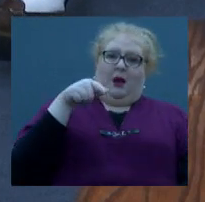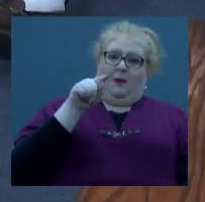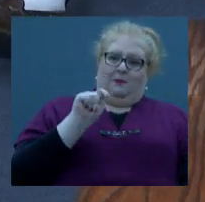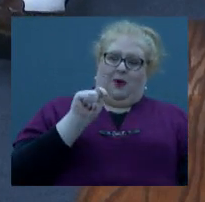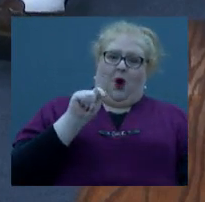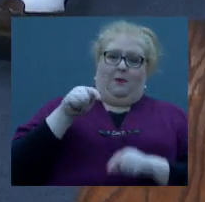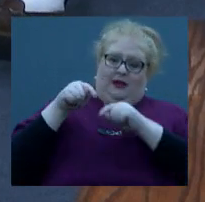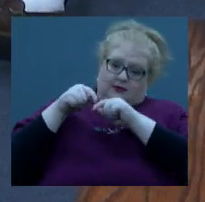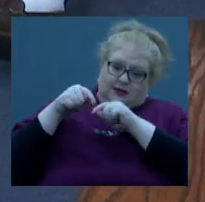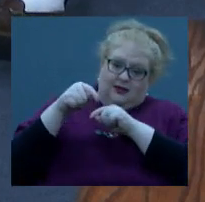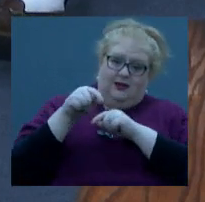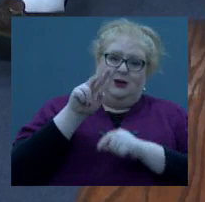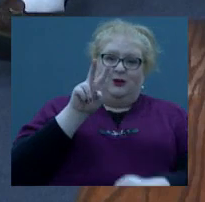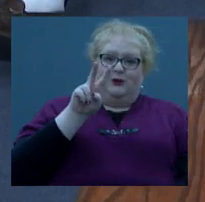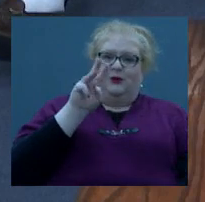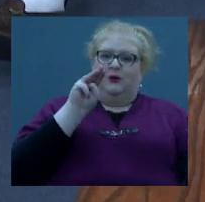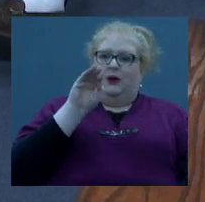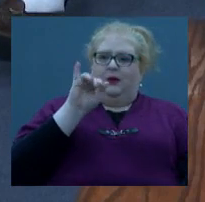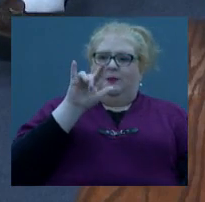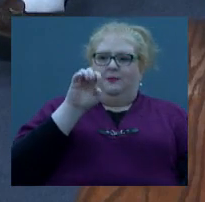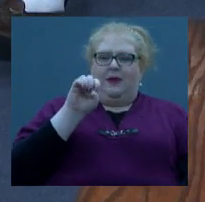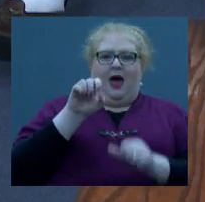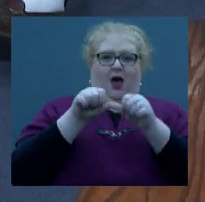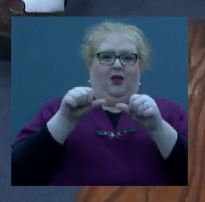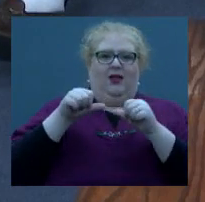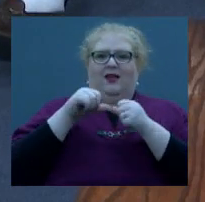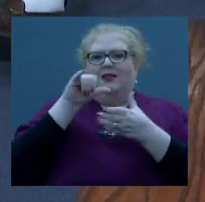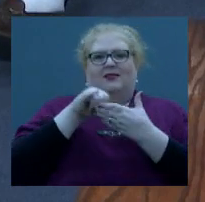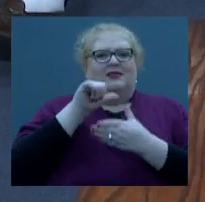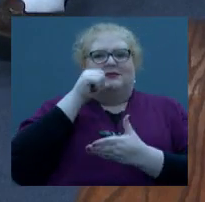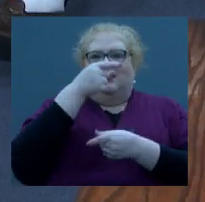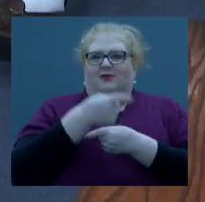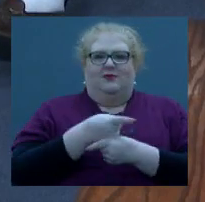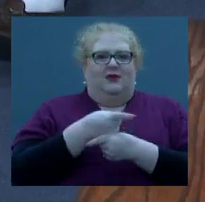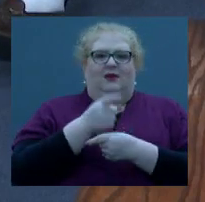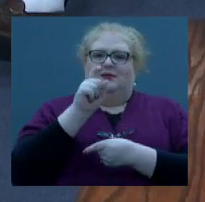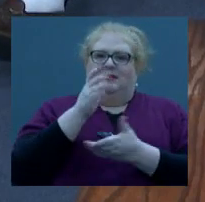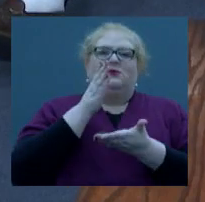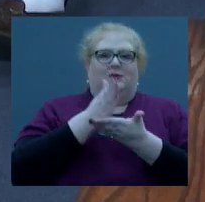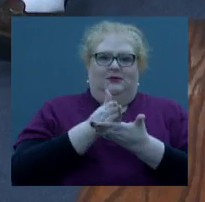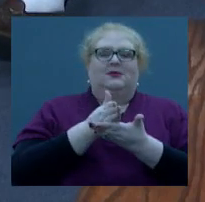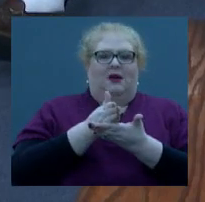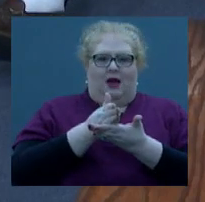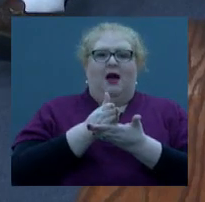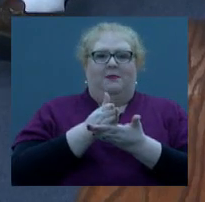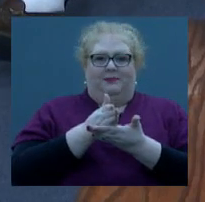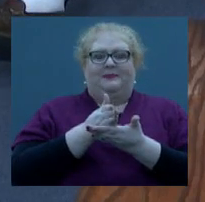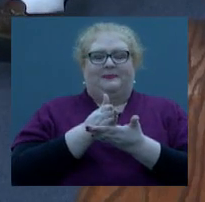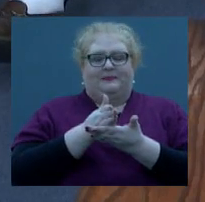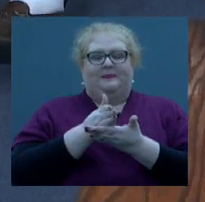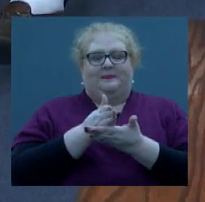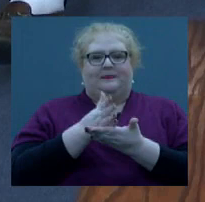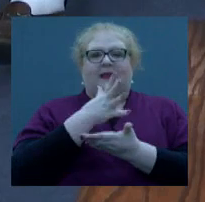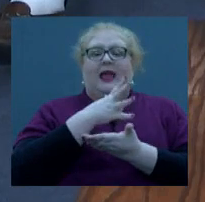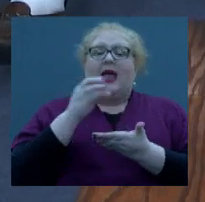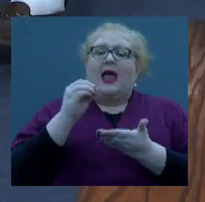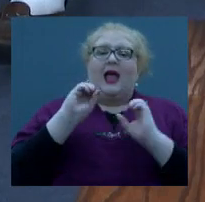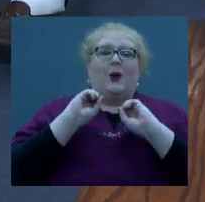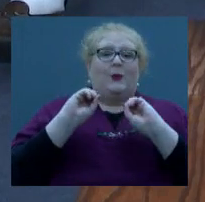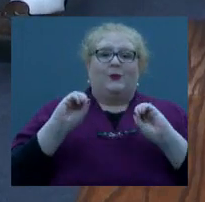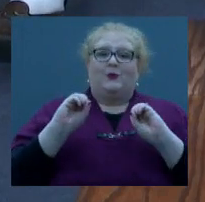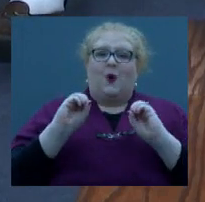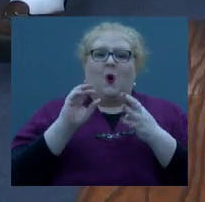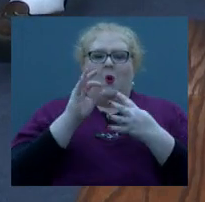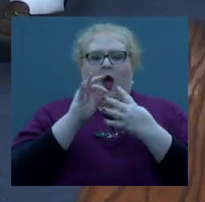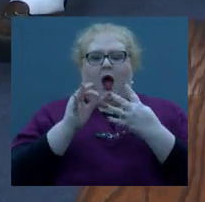within a 2-mile area, that's just not right. That is not, it needs to be stopped. And there's also no